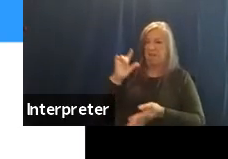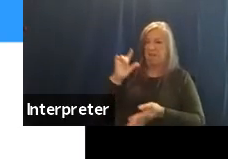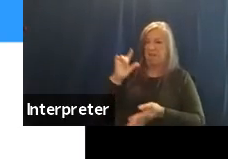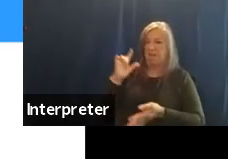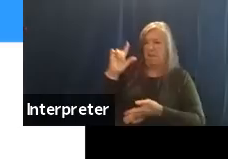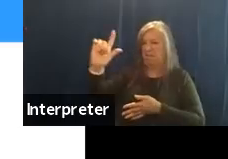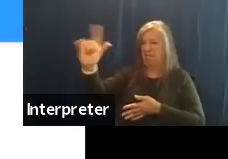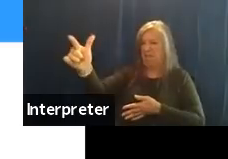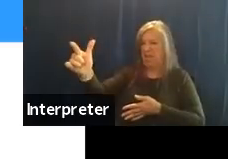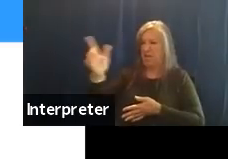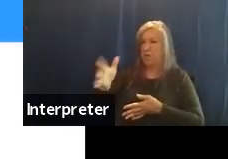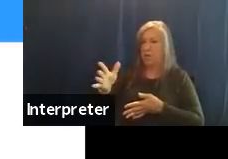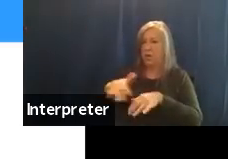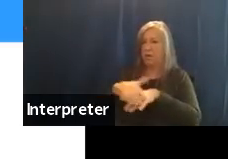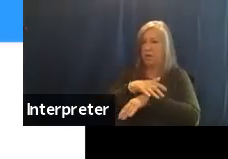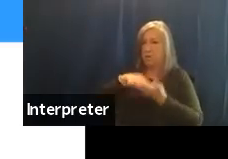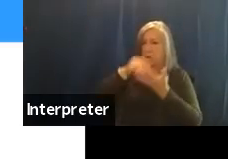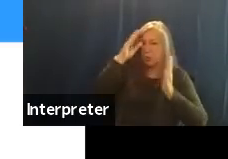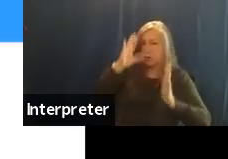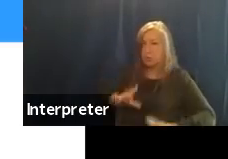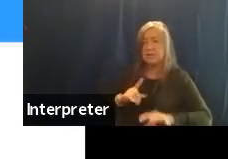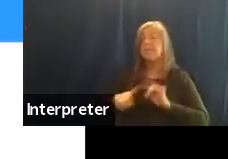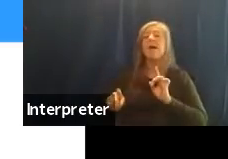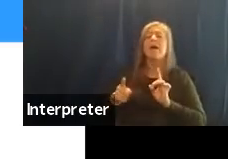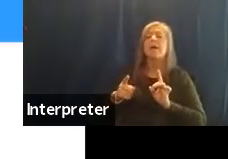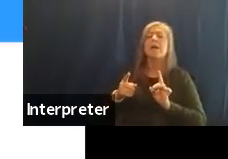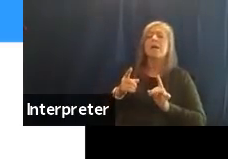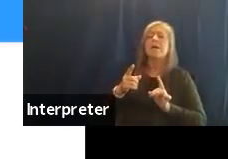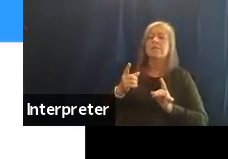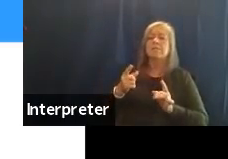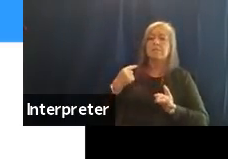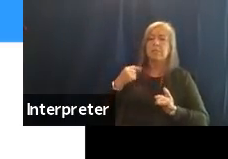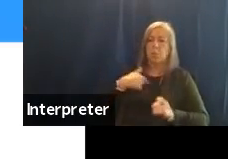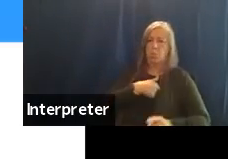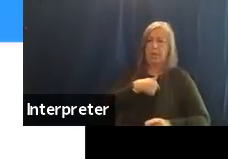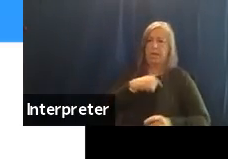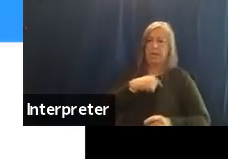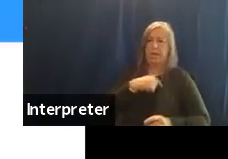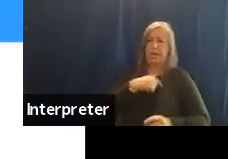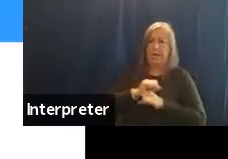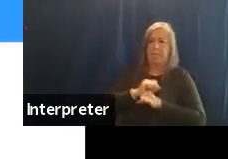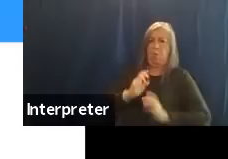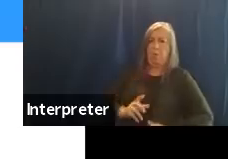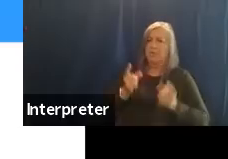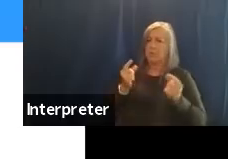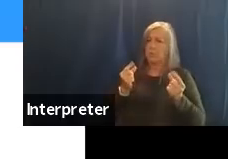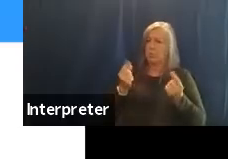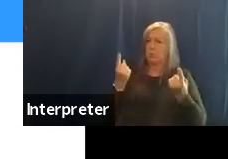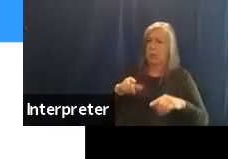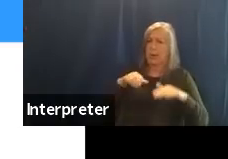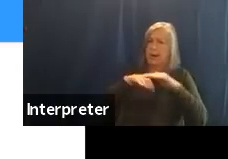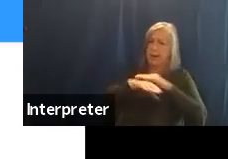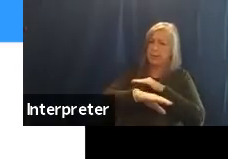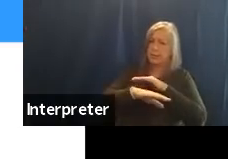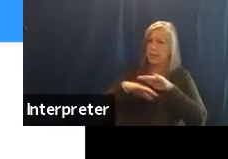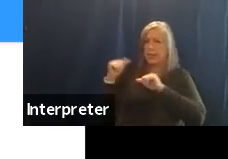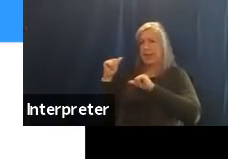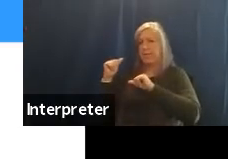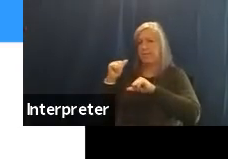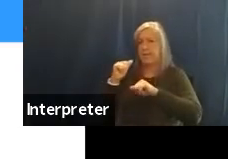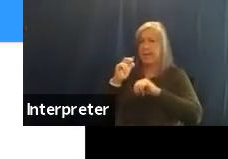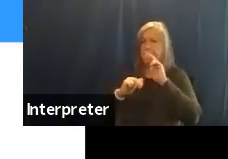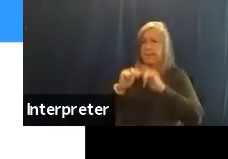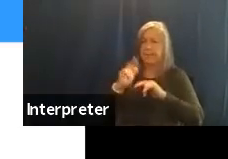should we follow if we're coming into a building or if we're leaving a building? Perfect. So we want to make sure that everybody completes the health